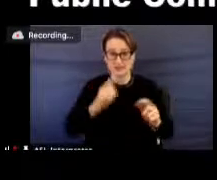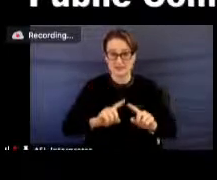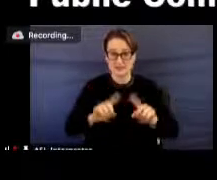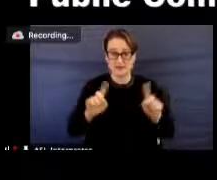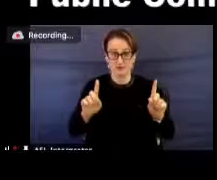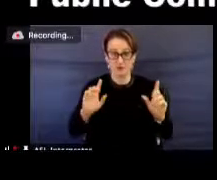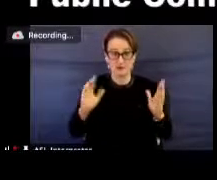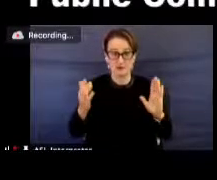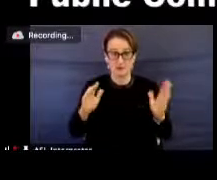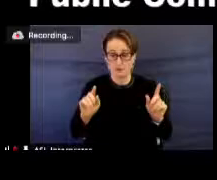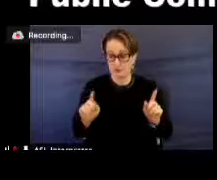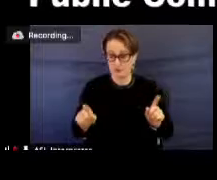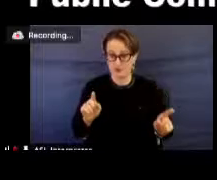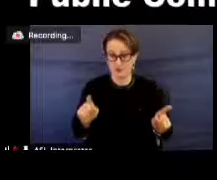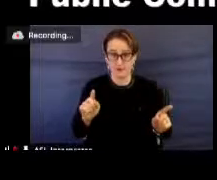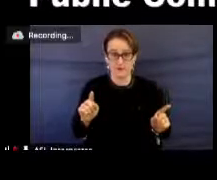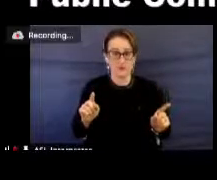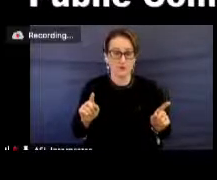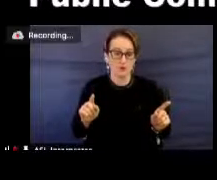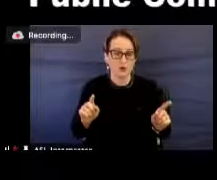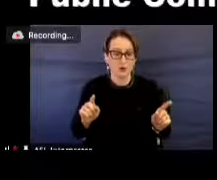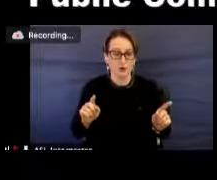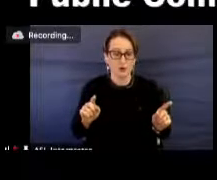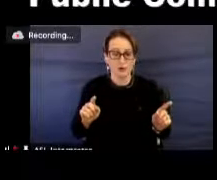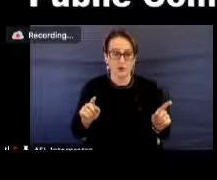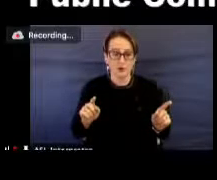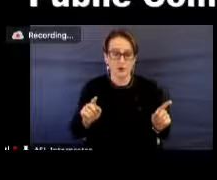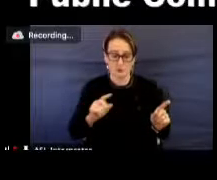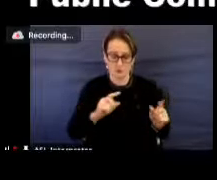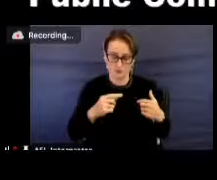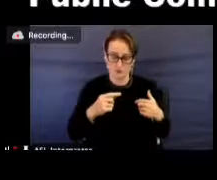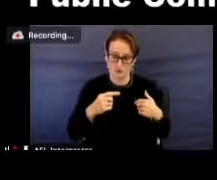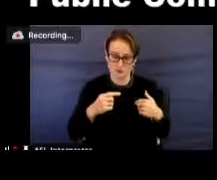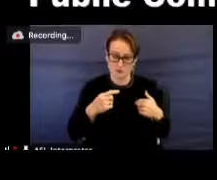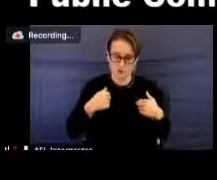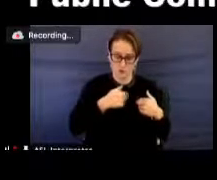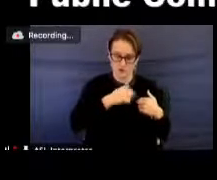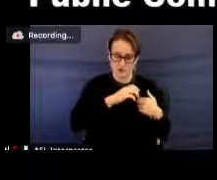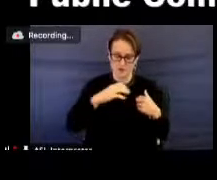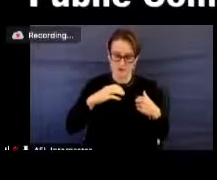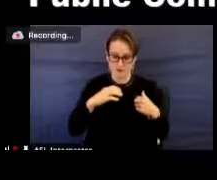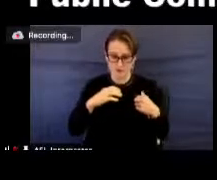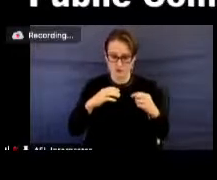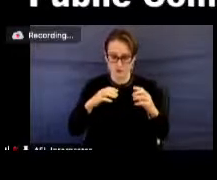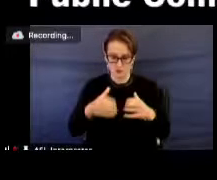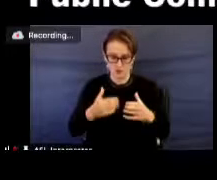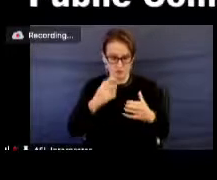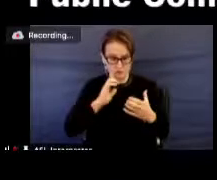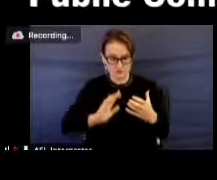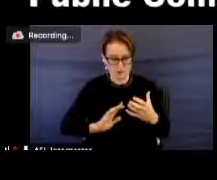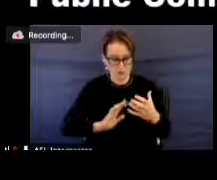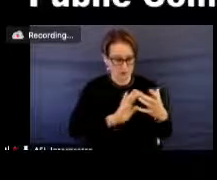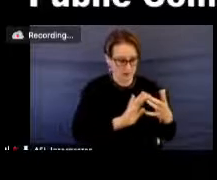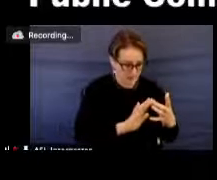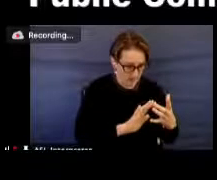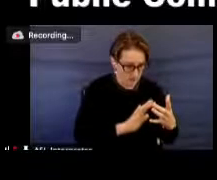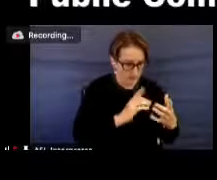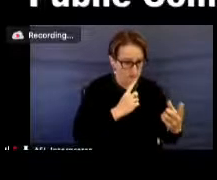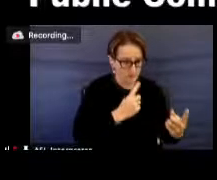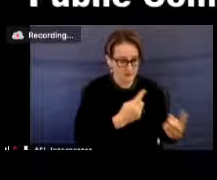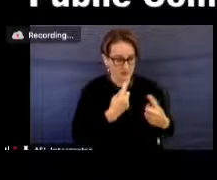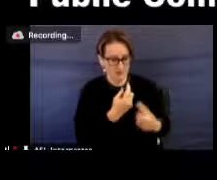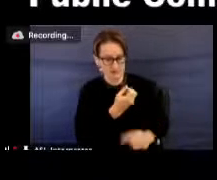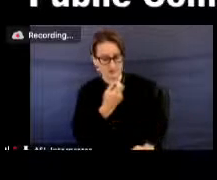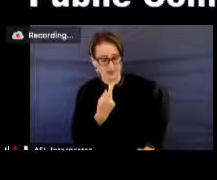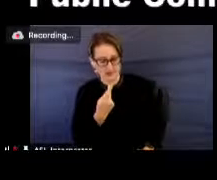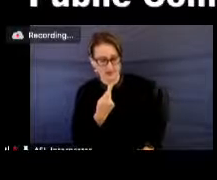the time the commission has reached out and the time we've heard back, I would